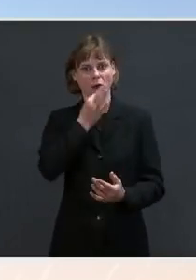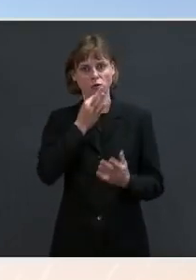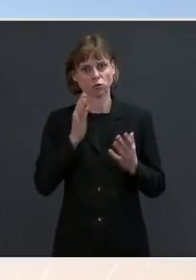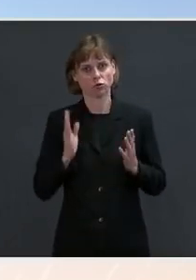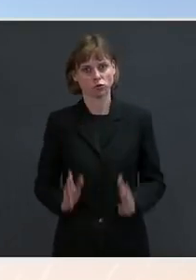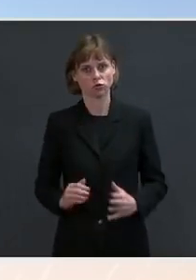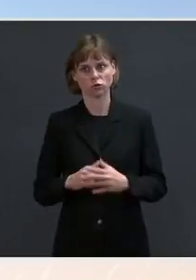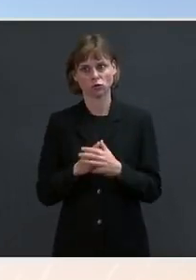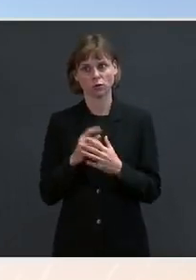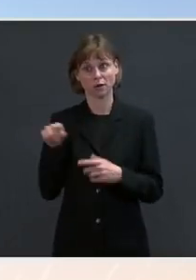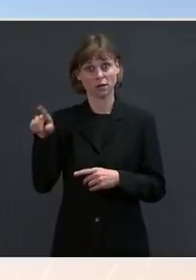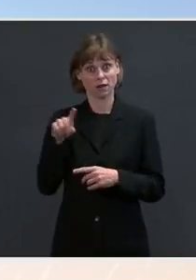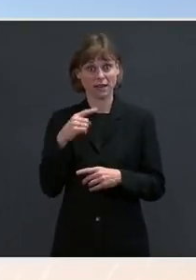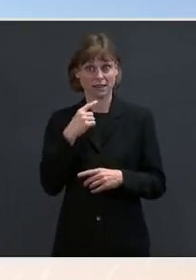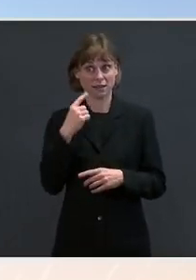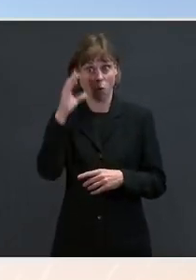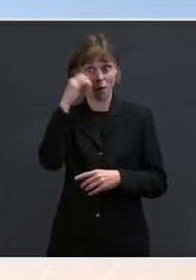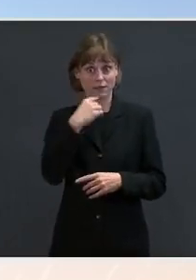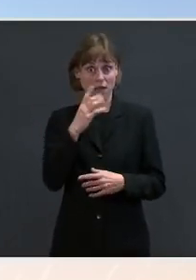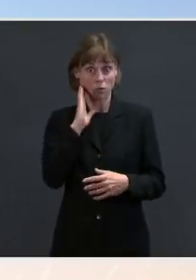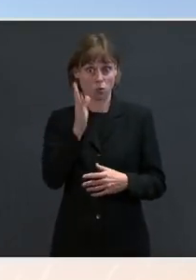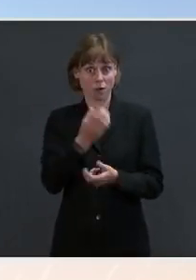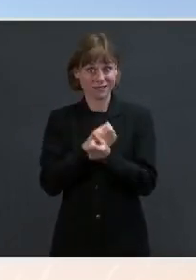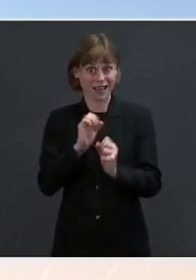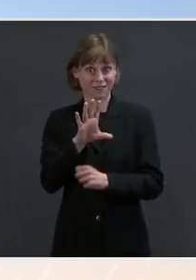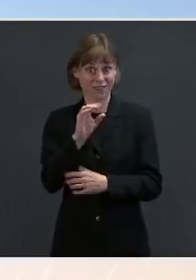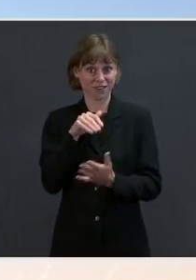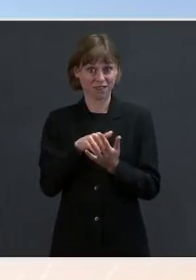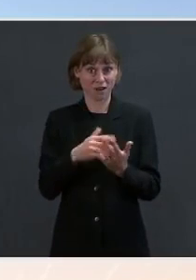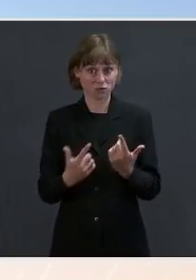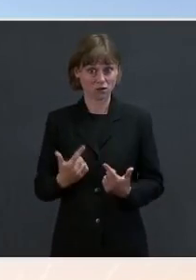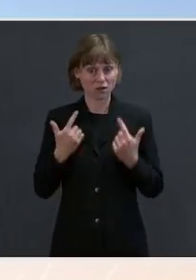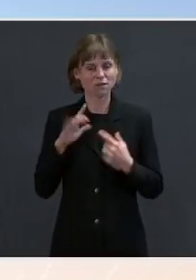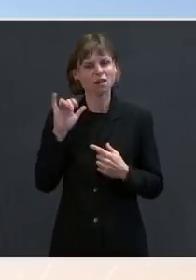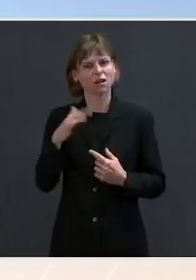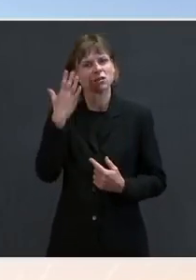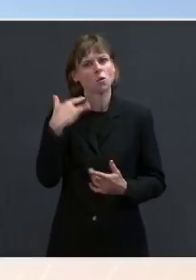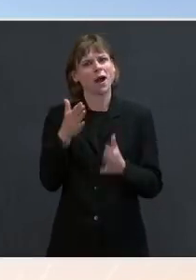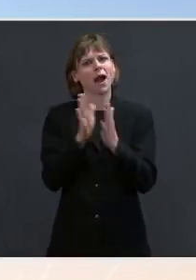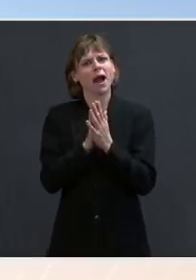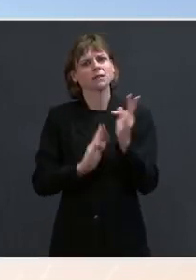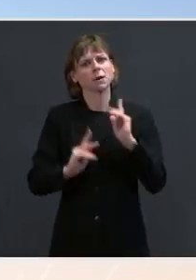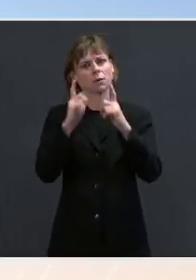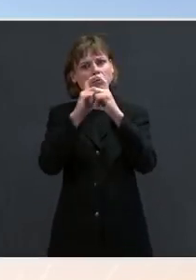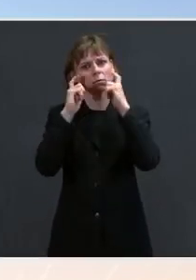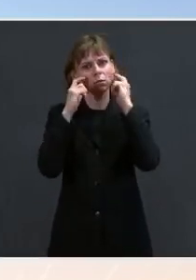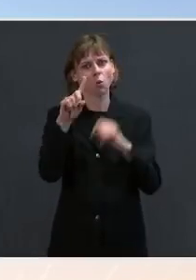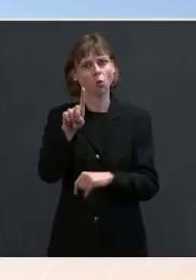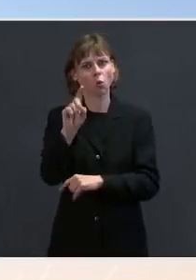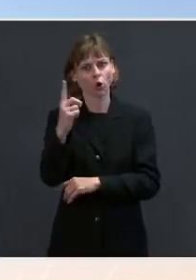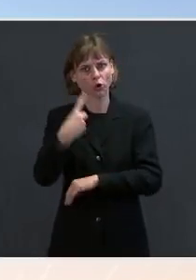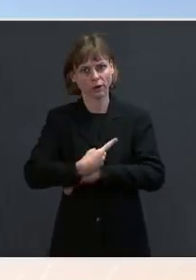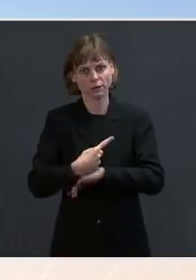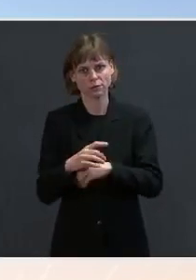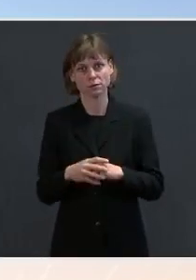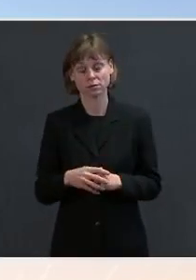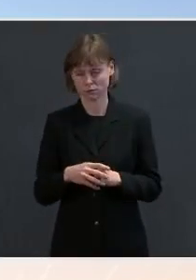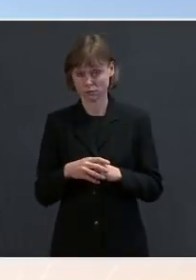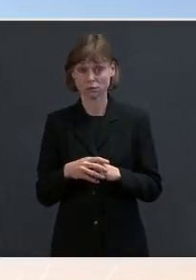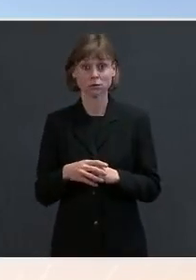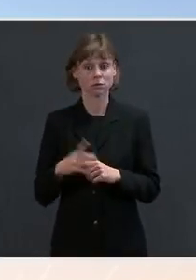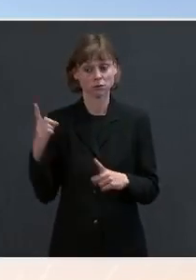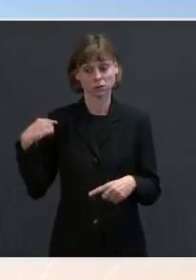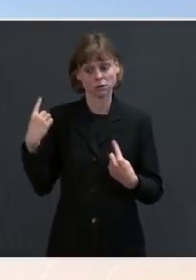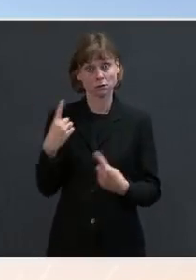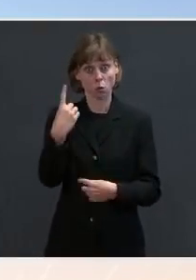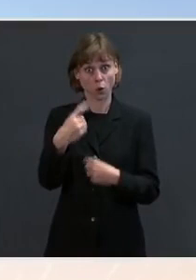save 50,000 lives. That is why he asked the American people to wear masks for 100 days. For nearly a year, we've been